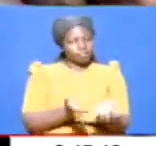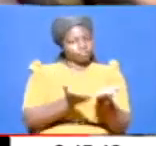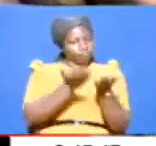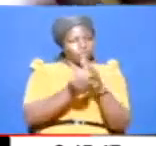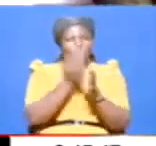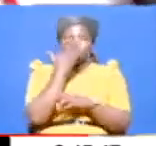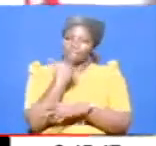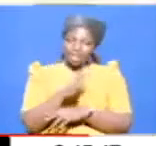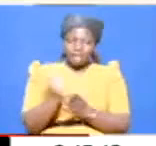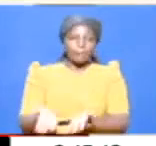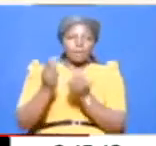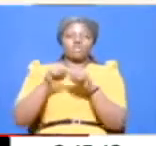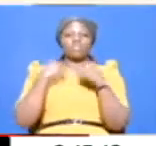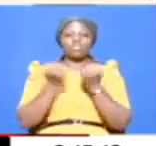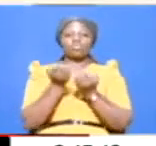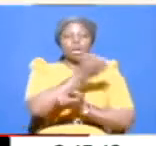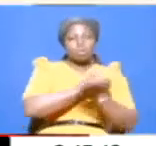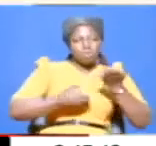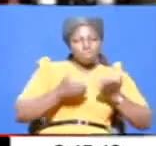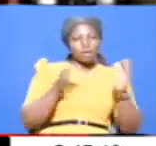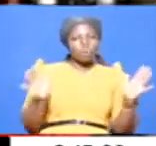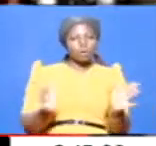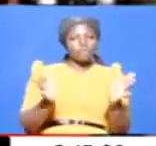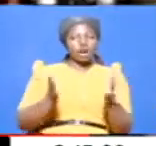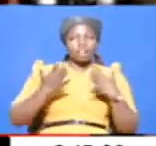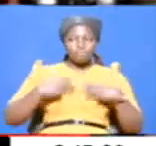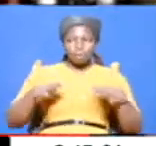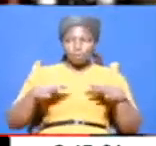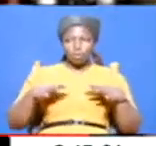the socio-economic well-being of locals.